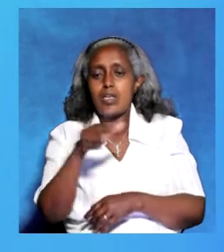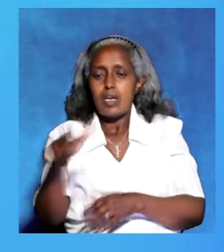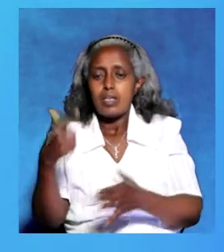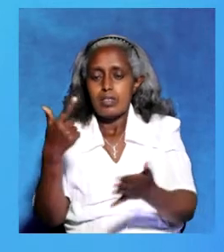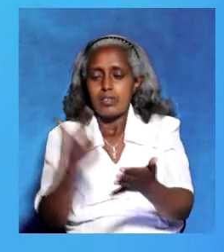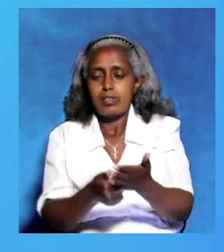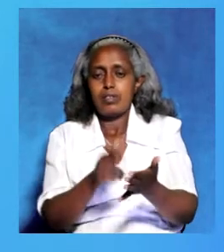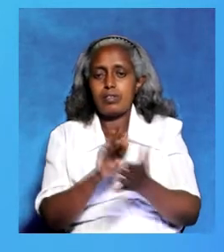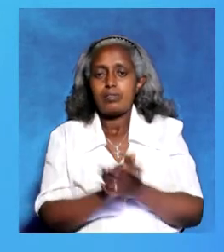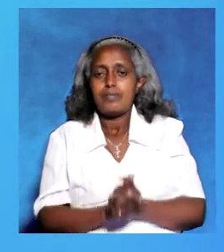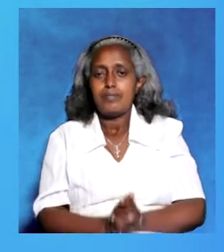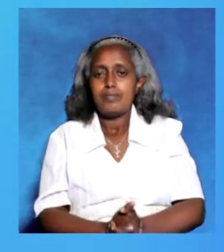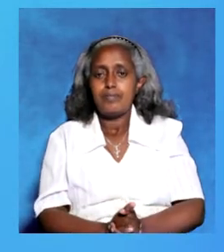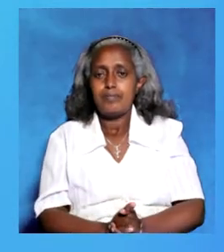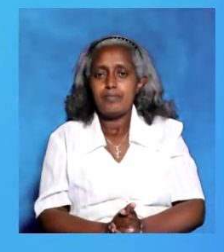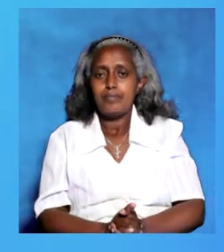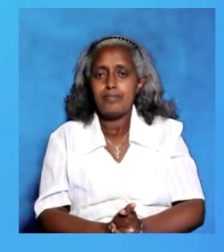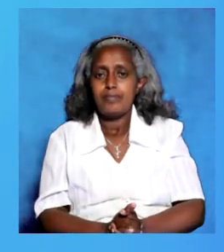this?